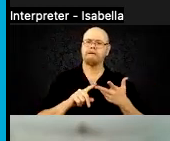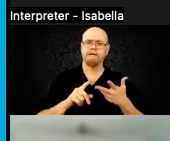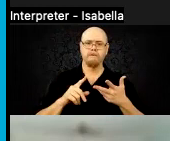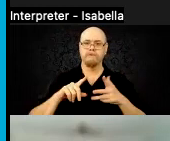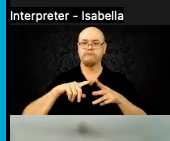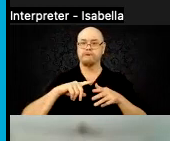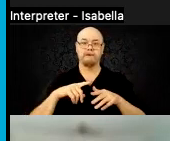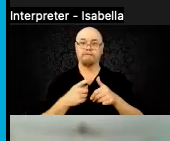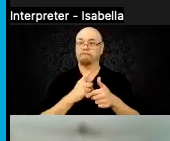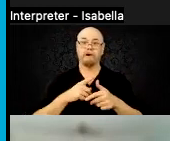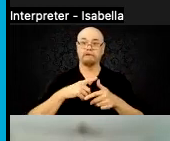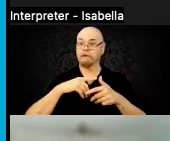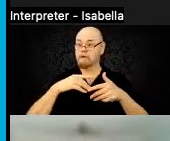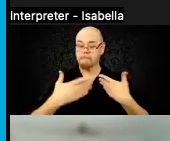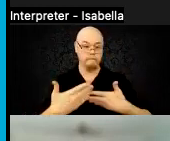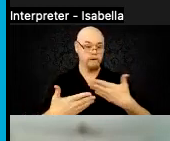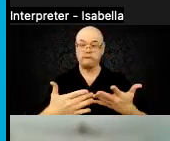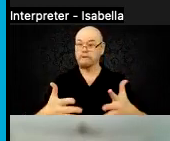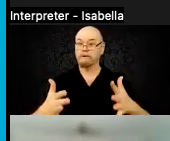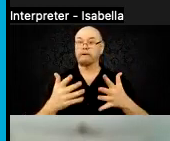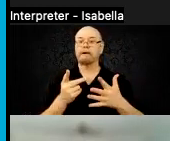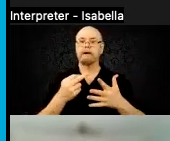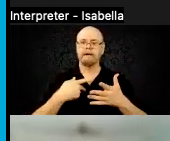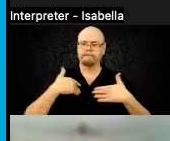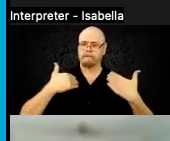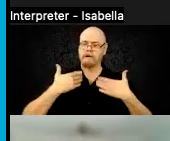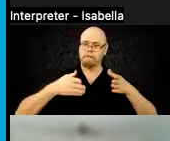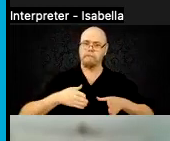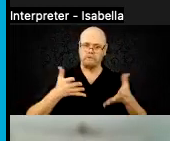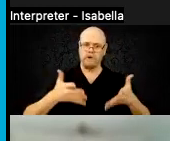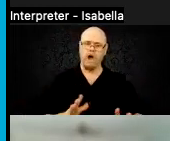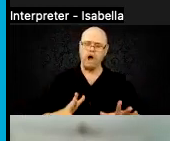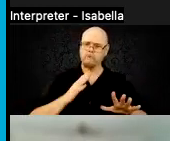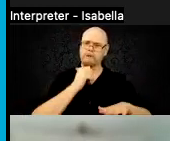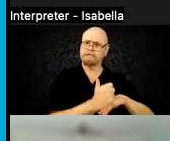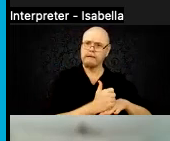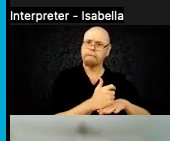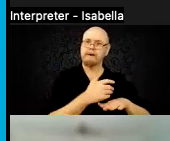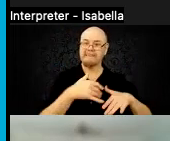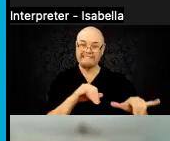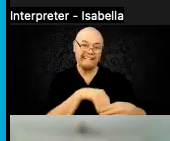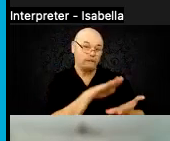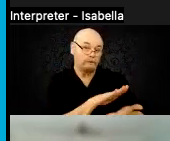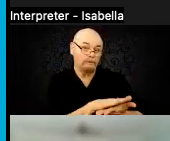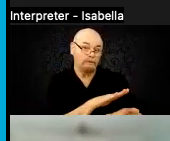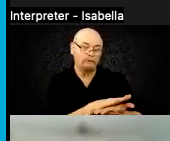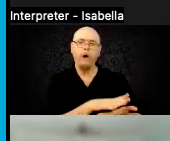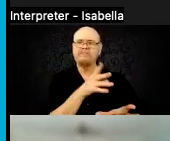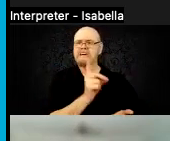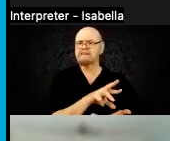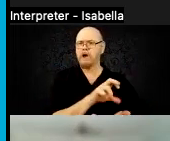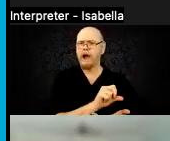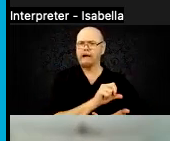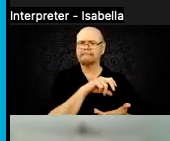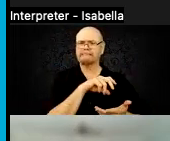gotten set up, right? Or if you've gotten a young person set up and you are still in school, your DRS counselor should be coming to your IEP meeting,